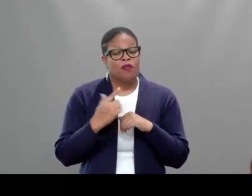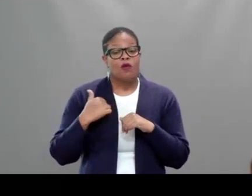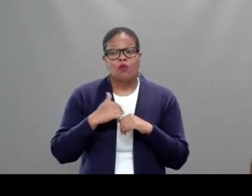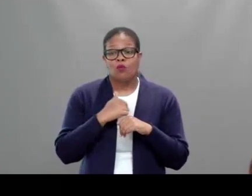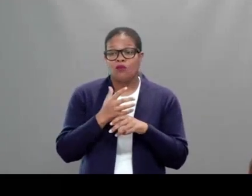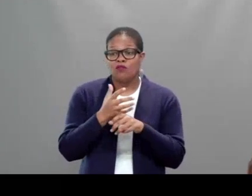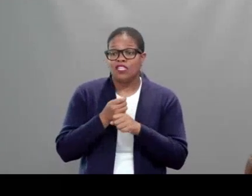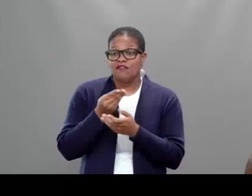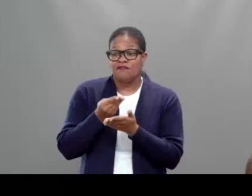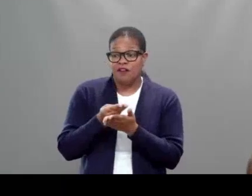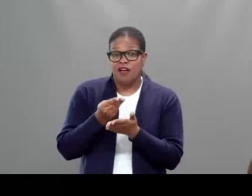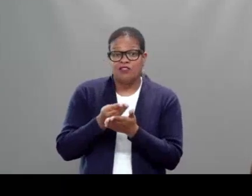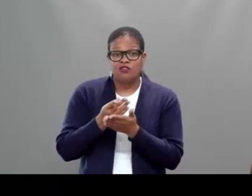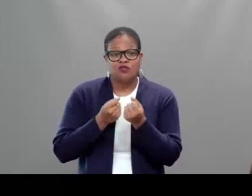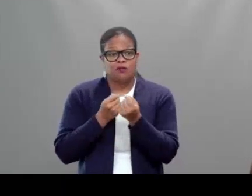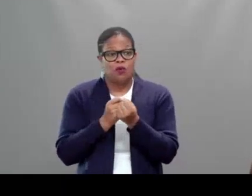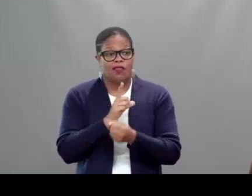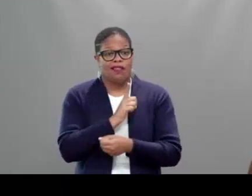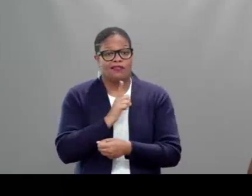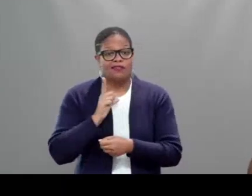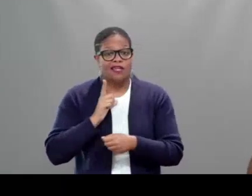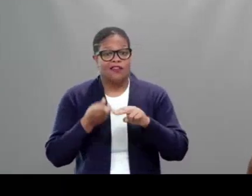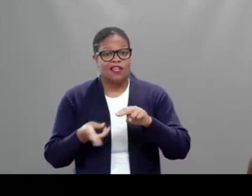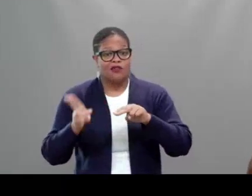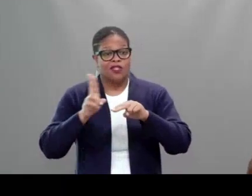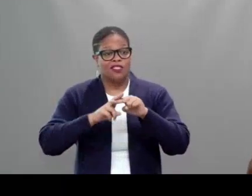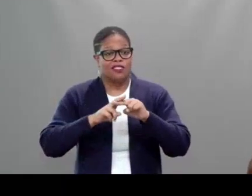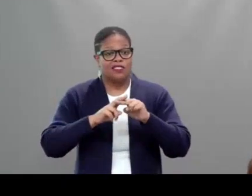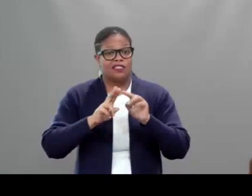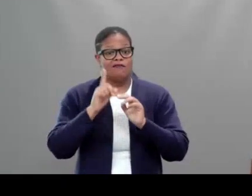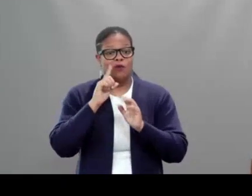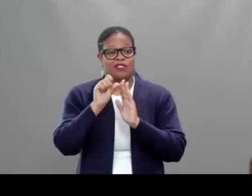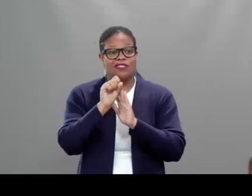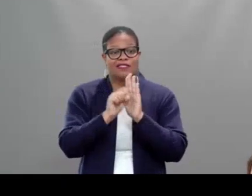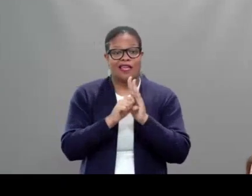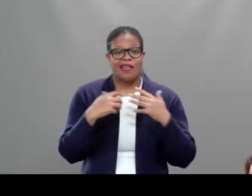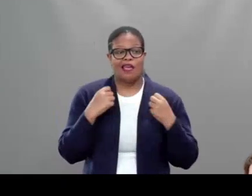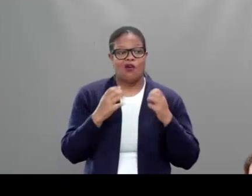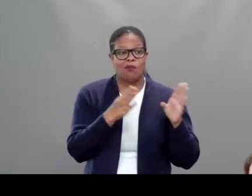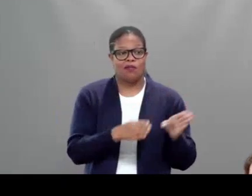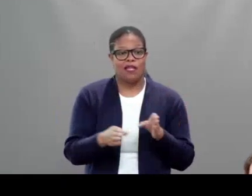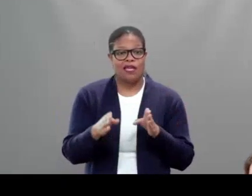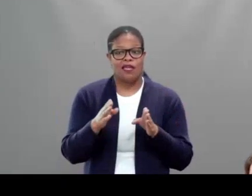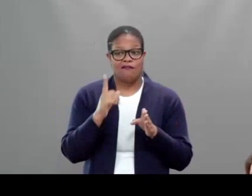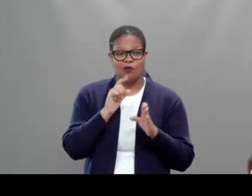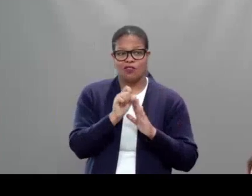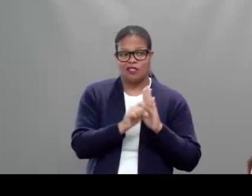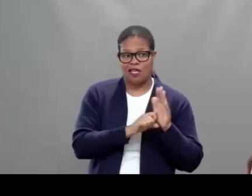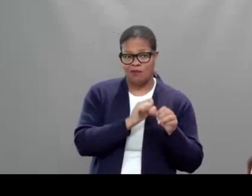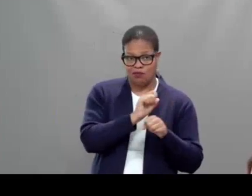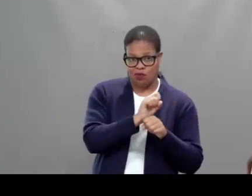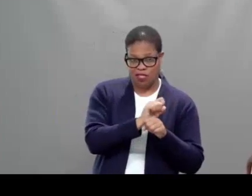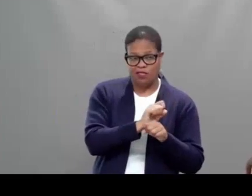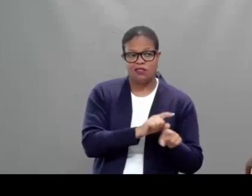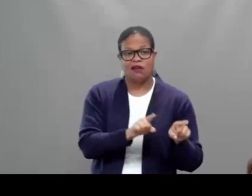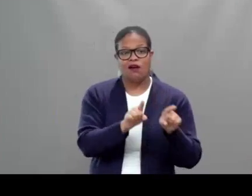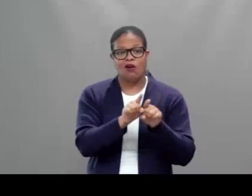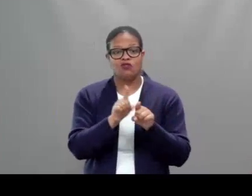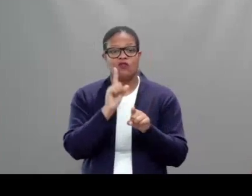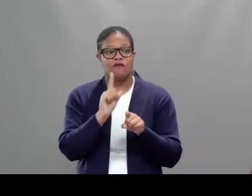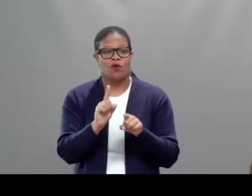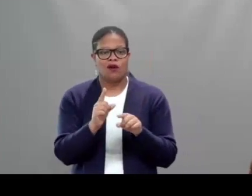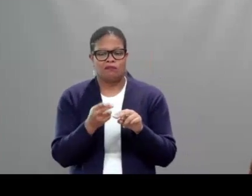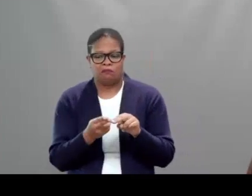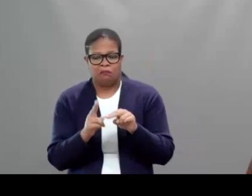funds to support legislative increases in the state health plan for state employees and for a